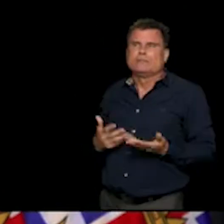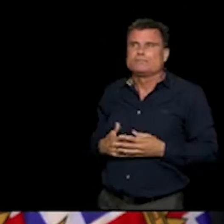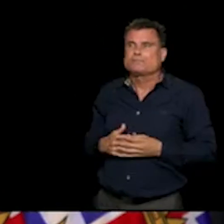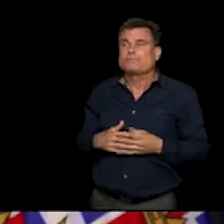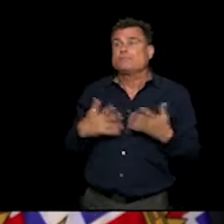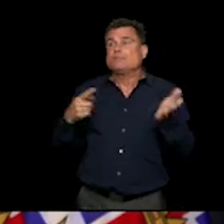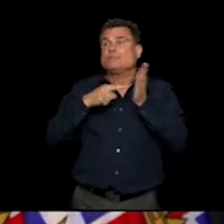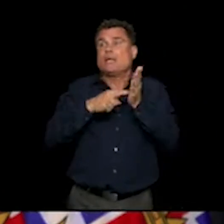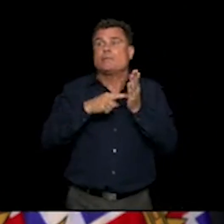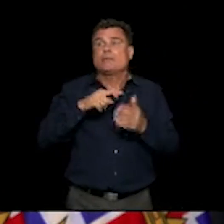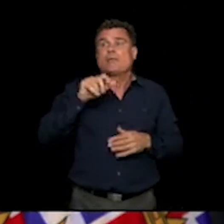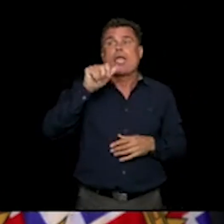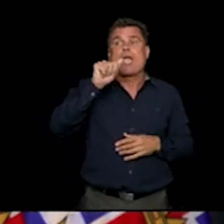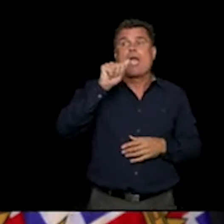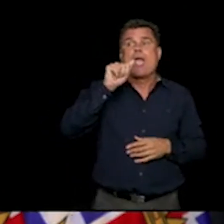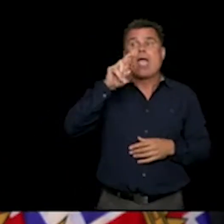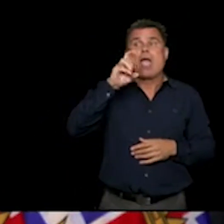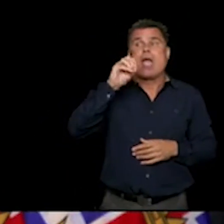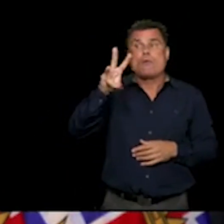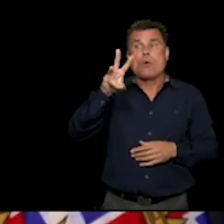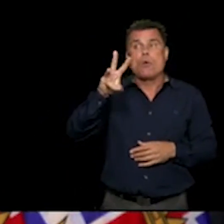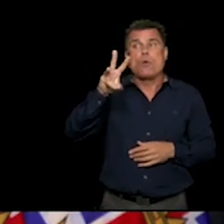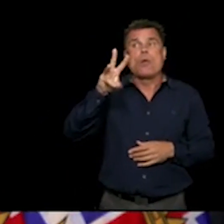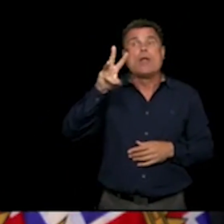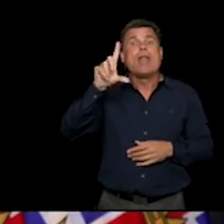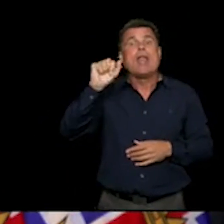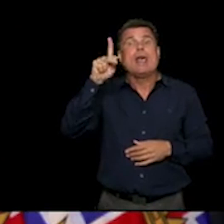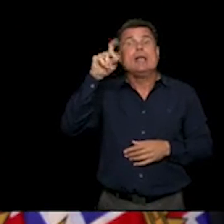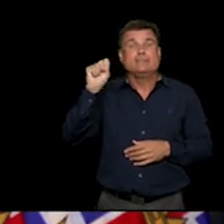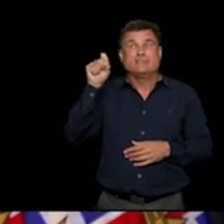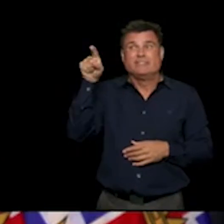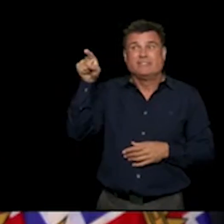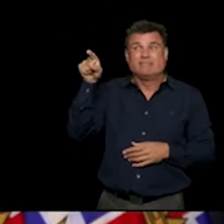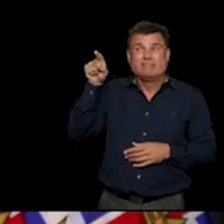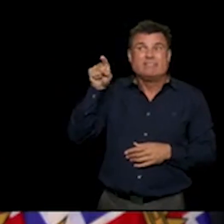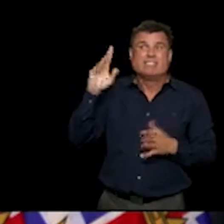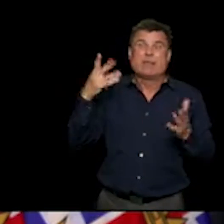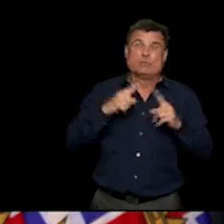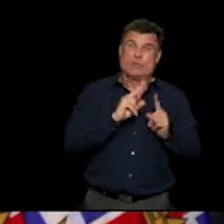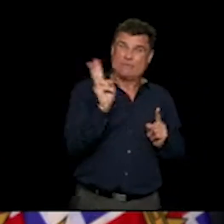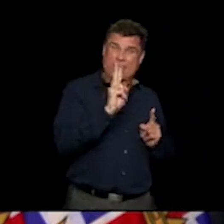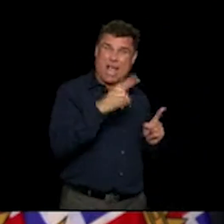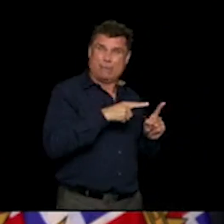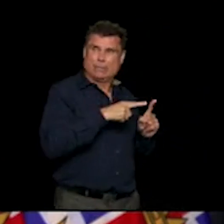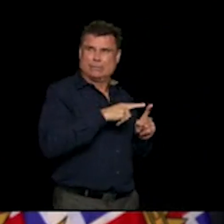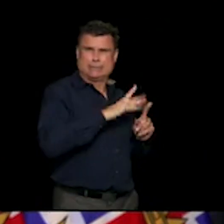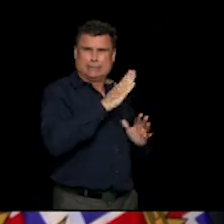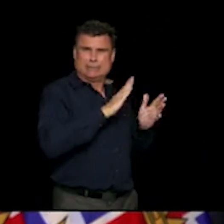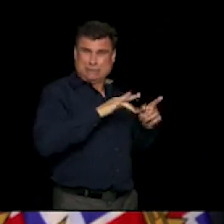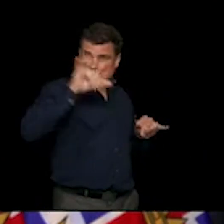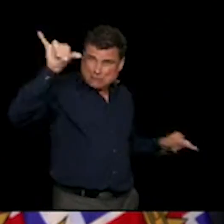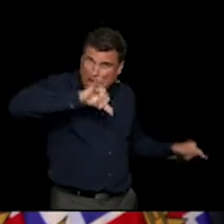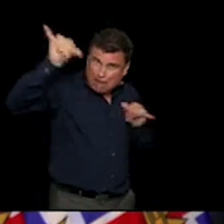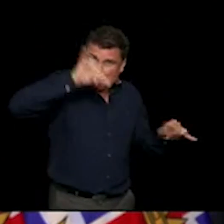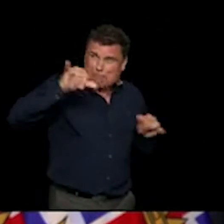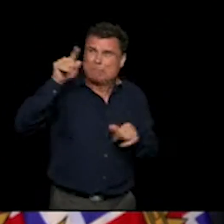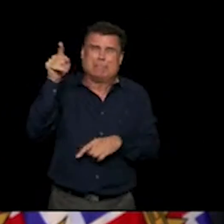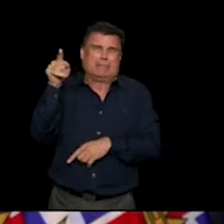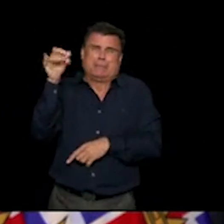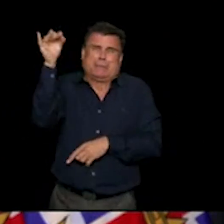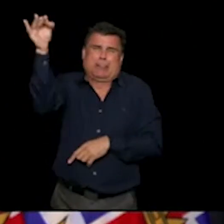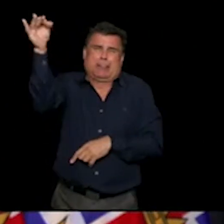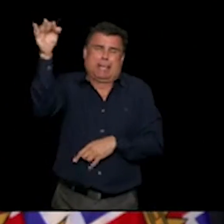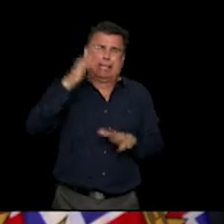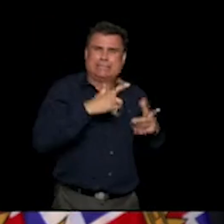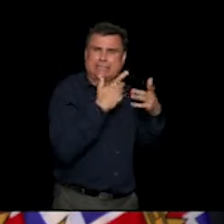impose a solution on Arrow Lakes that wouldn't work for Vancouver nor vice versa. So what all districts, I think, are going to benefit